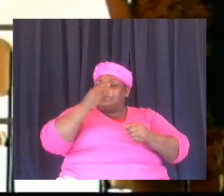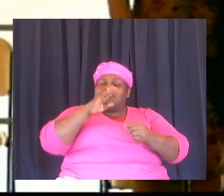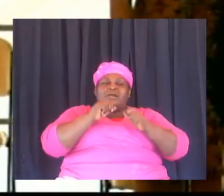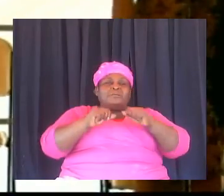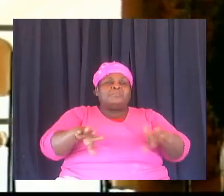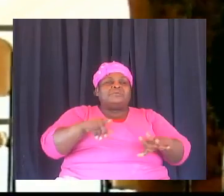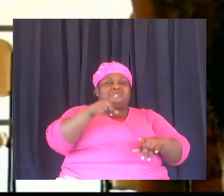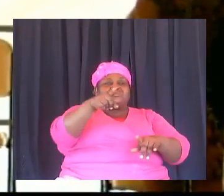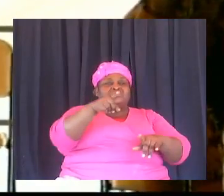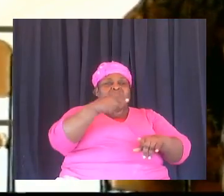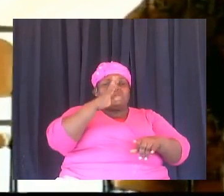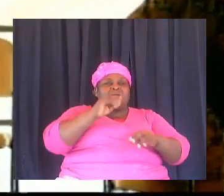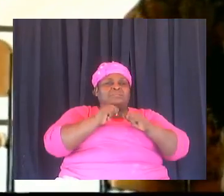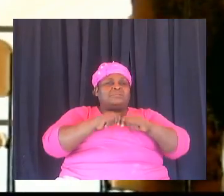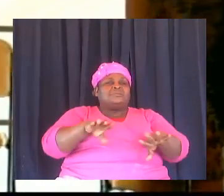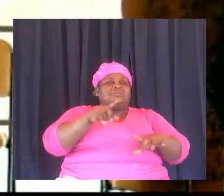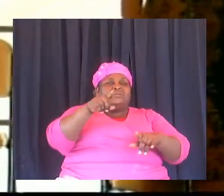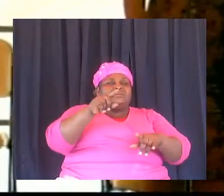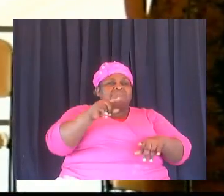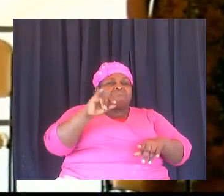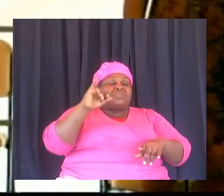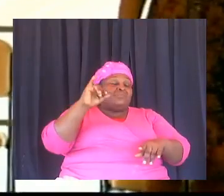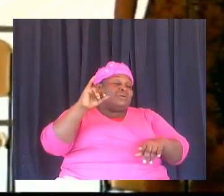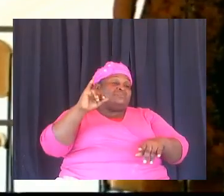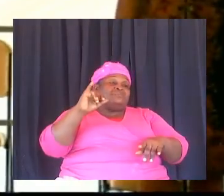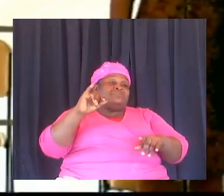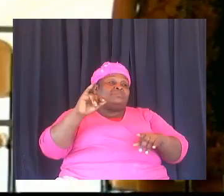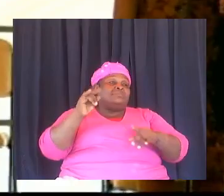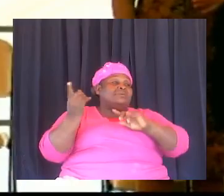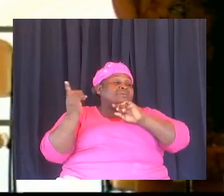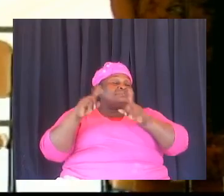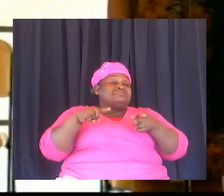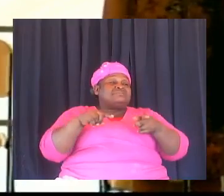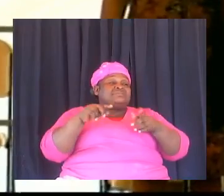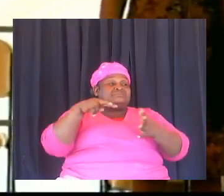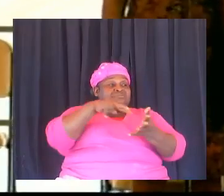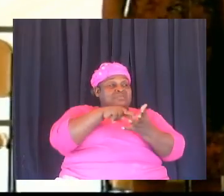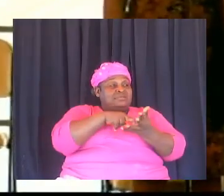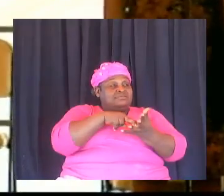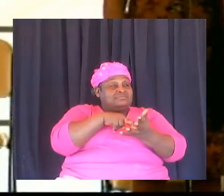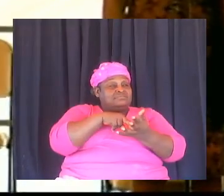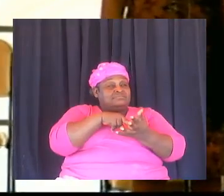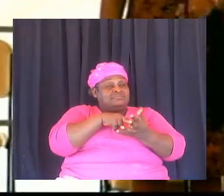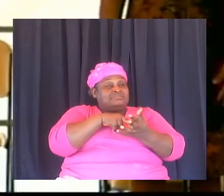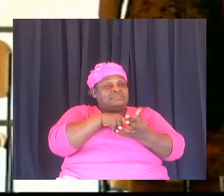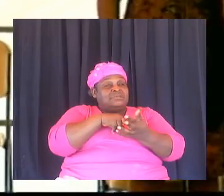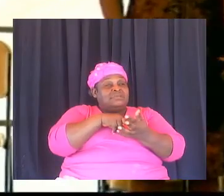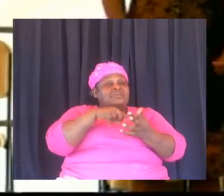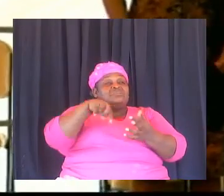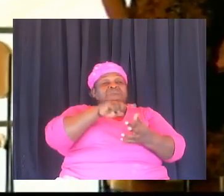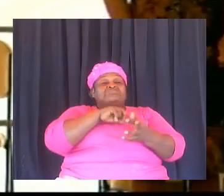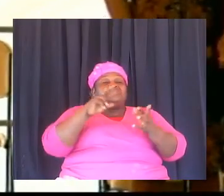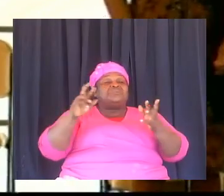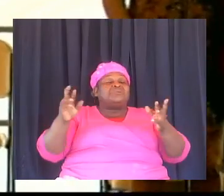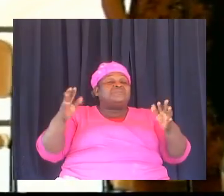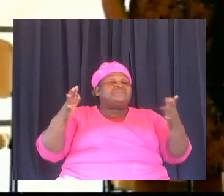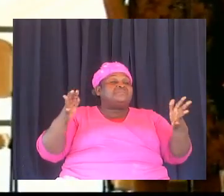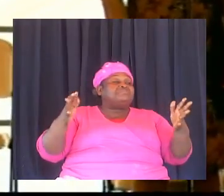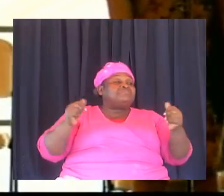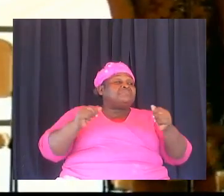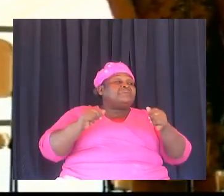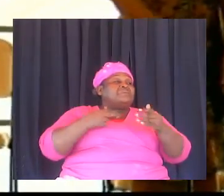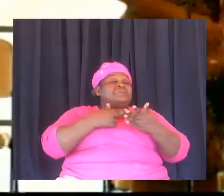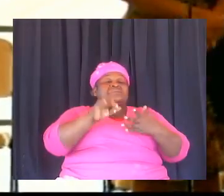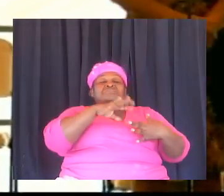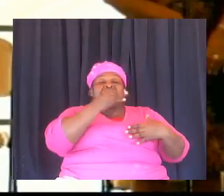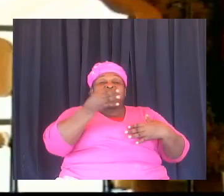you, God bless you. And since you're standing, since you're standing, since you're standing, amen. You know me already. I was going supposed to say